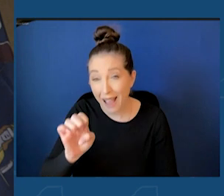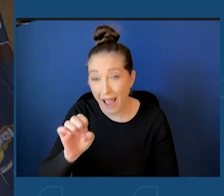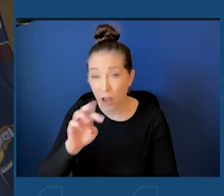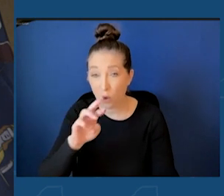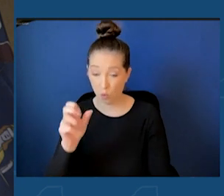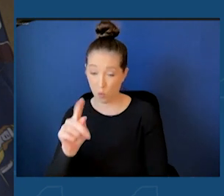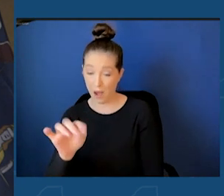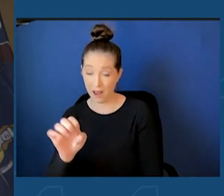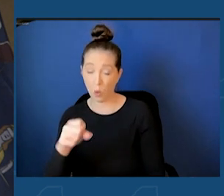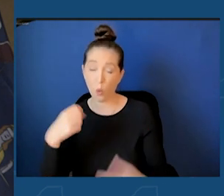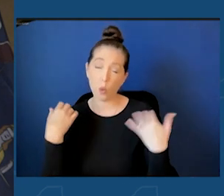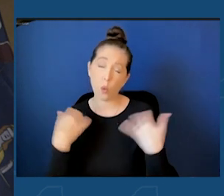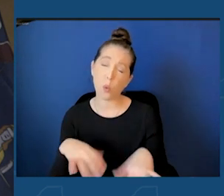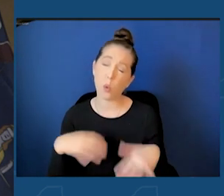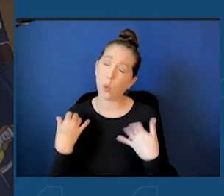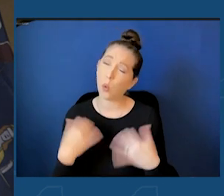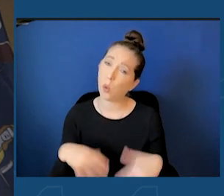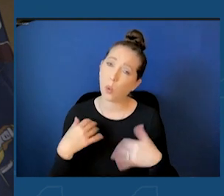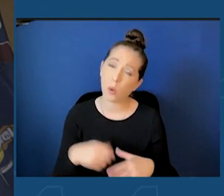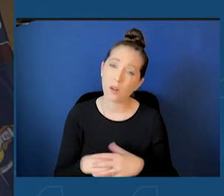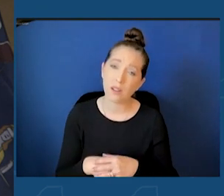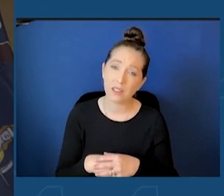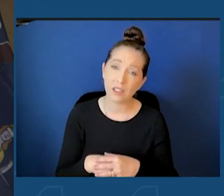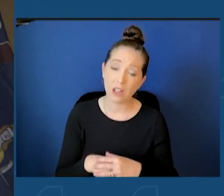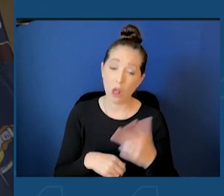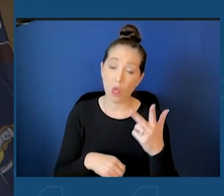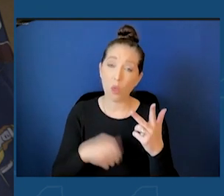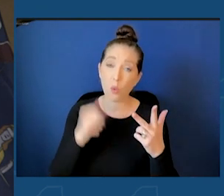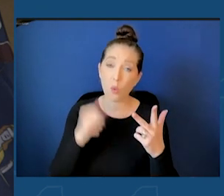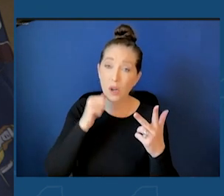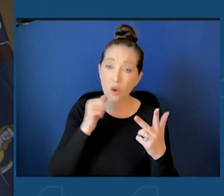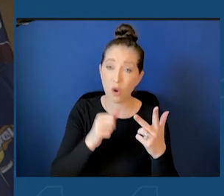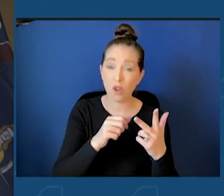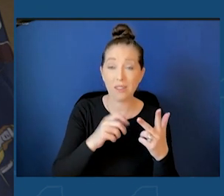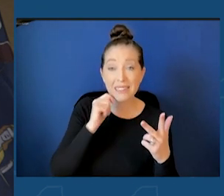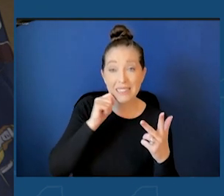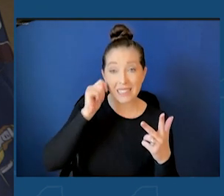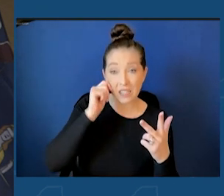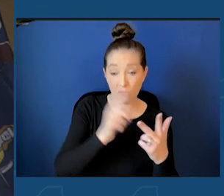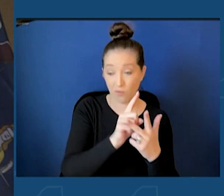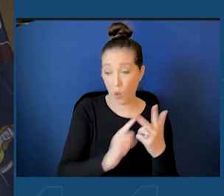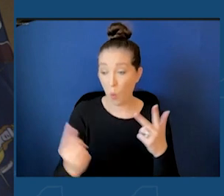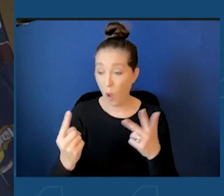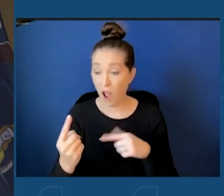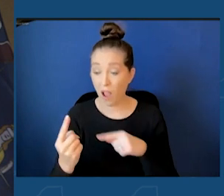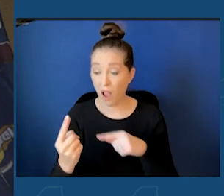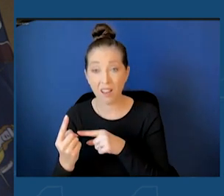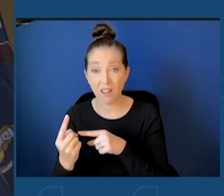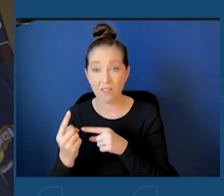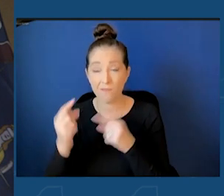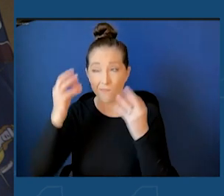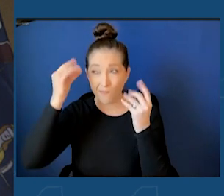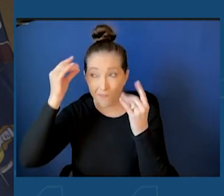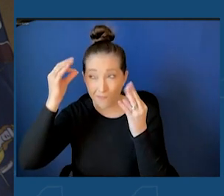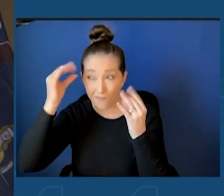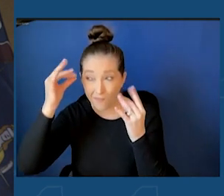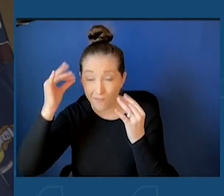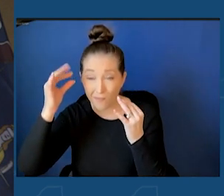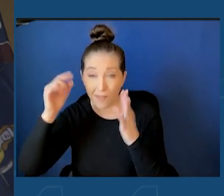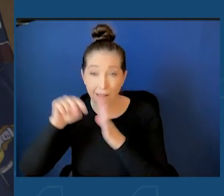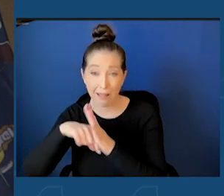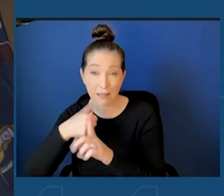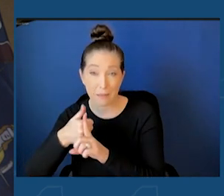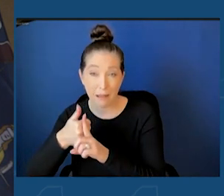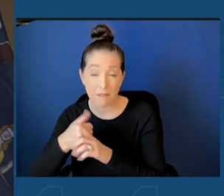that 1 out of 3 teenage girls have contemplated suicide,